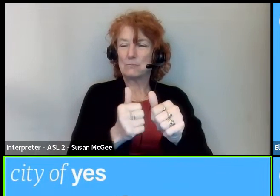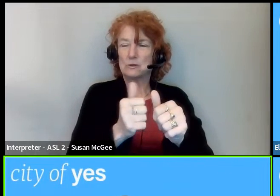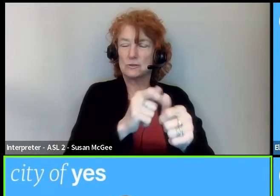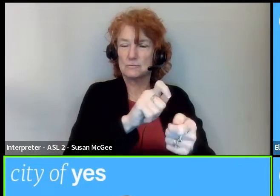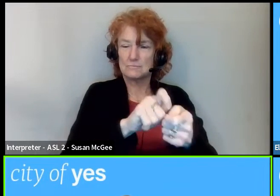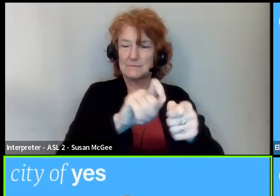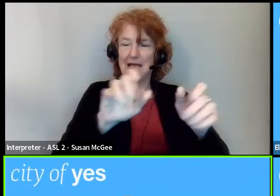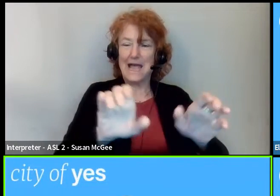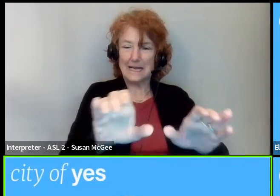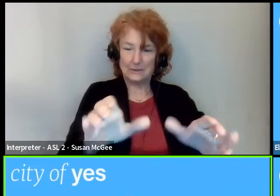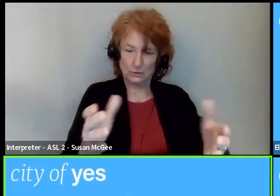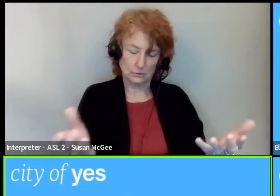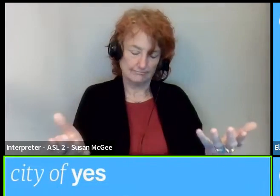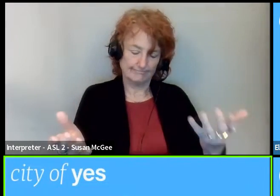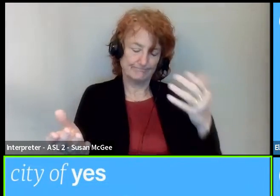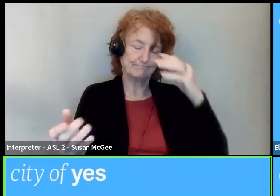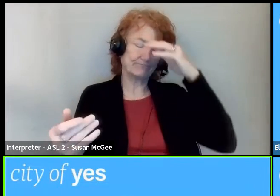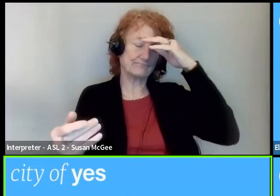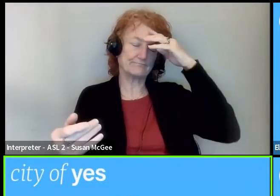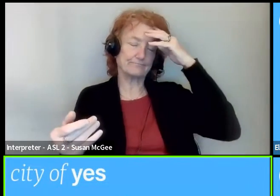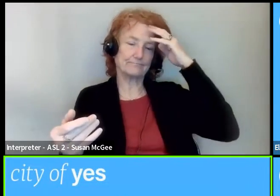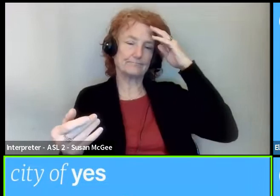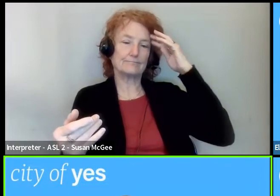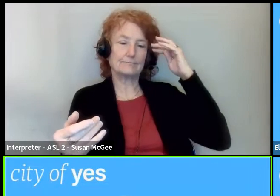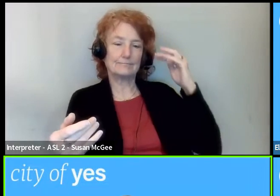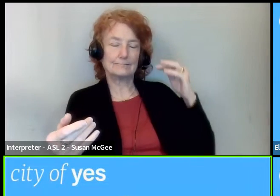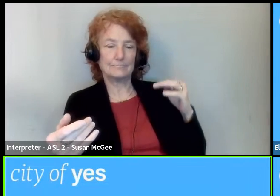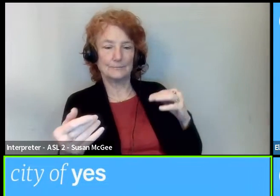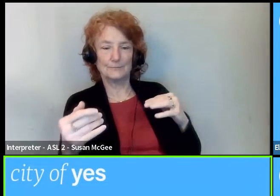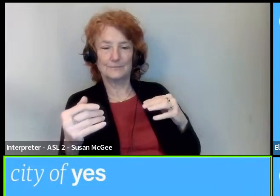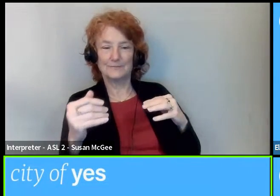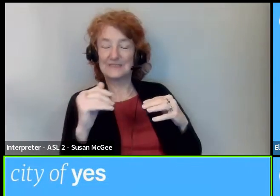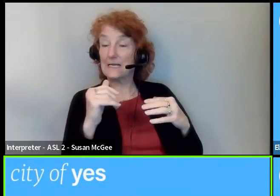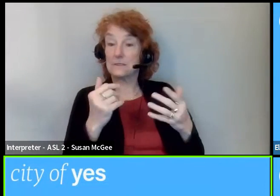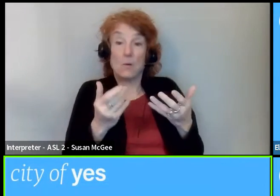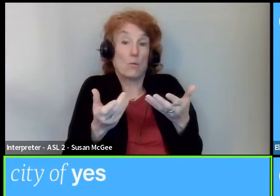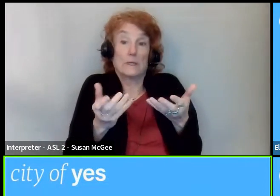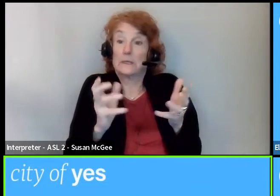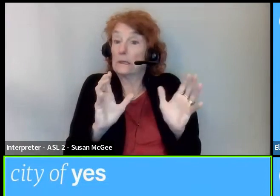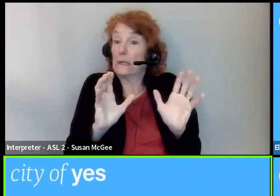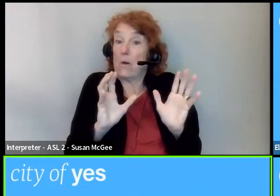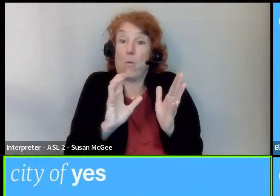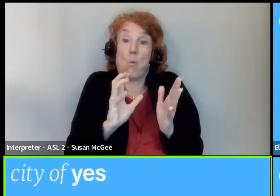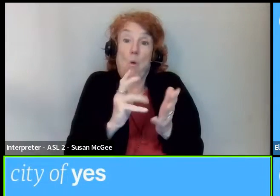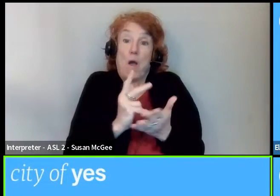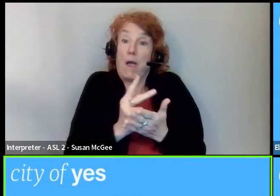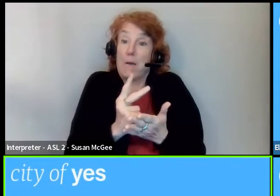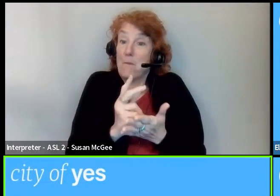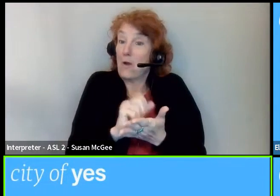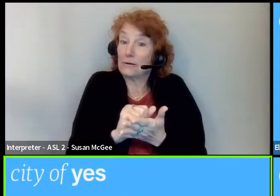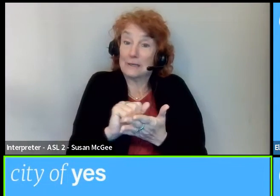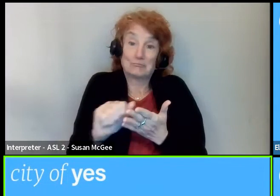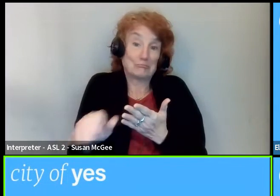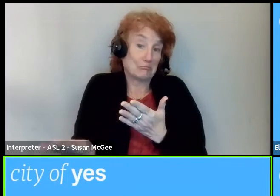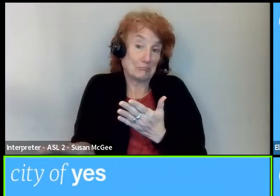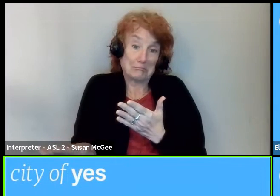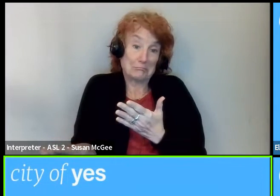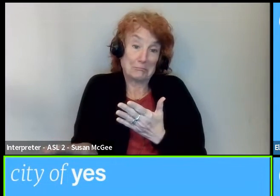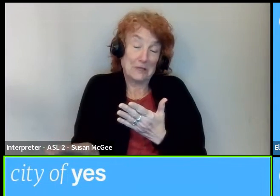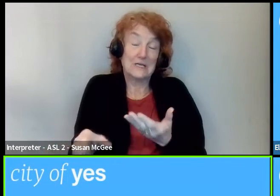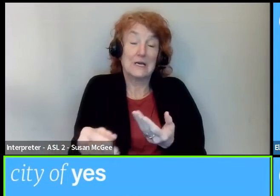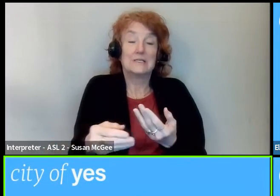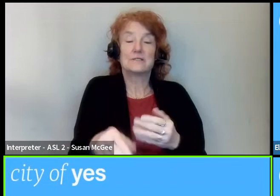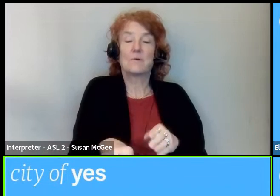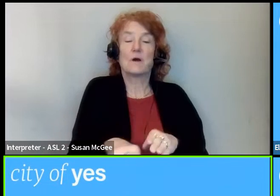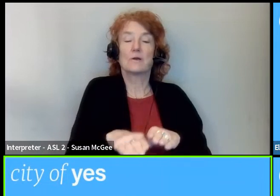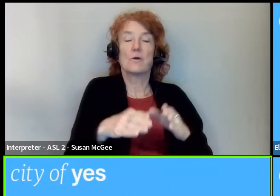parking. So again, we're not looking to take parking away from anyone. We're just looking to open up some new housing opportunities